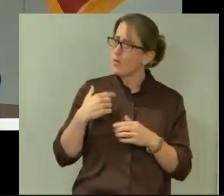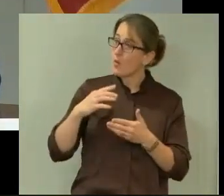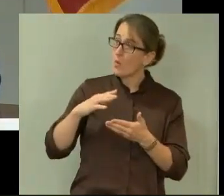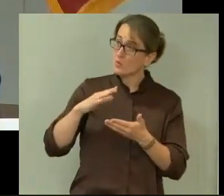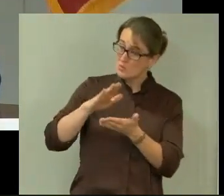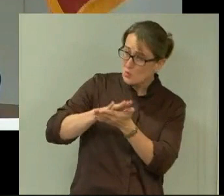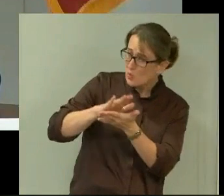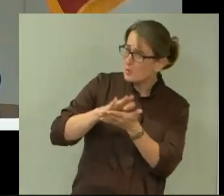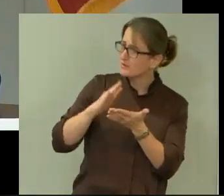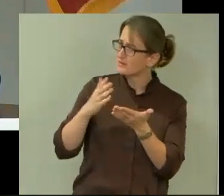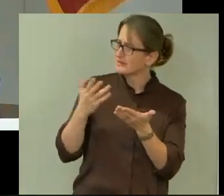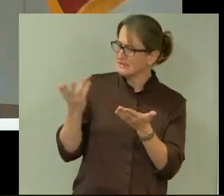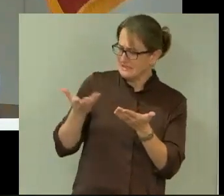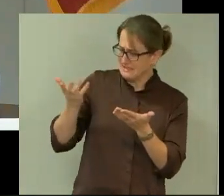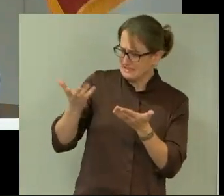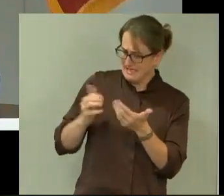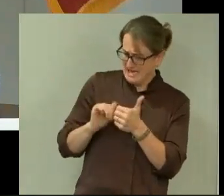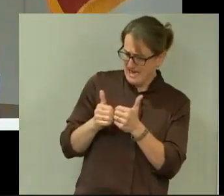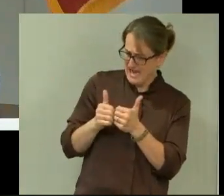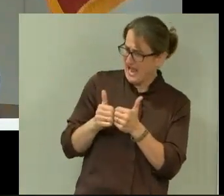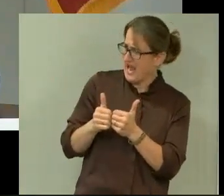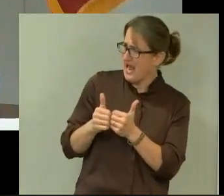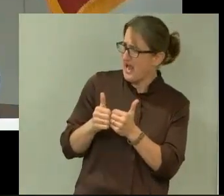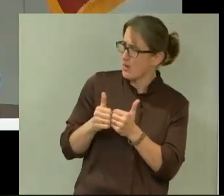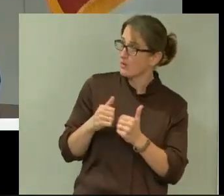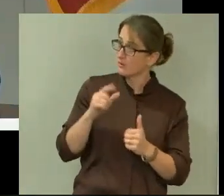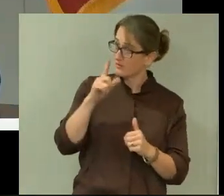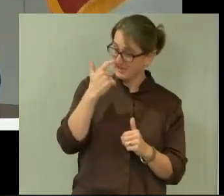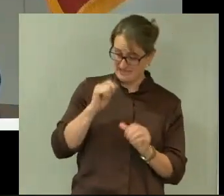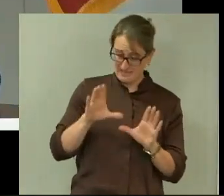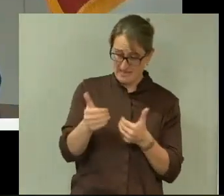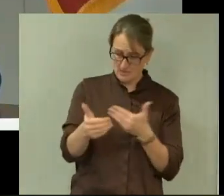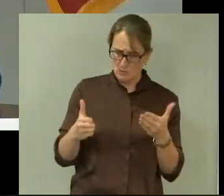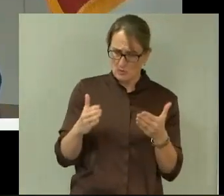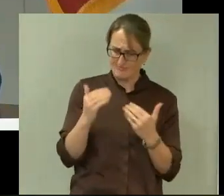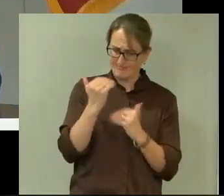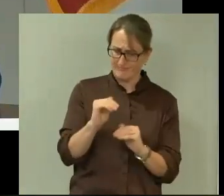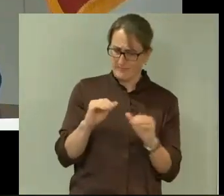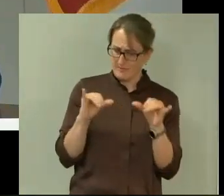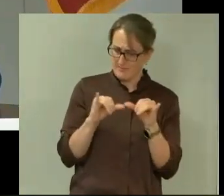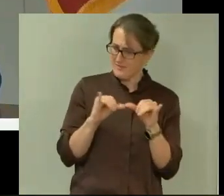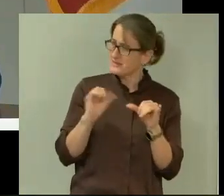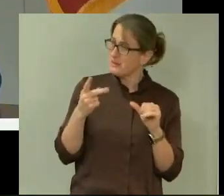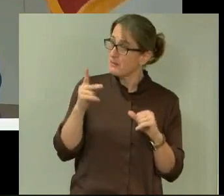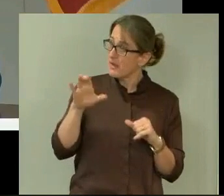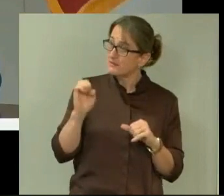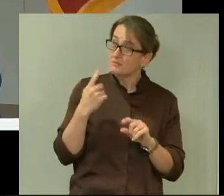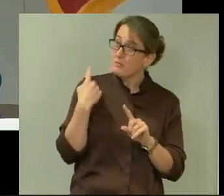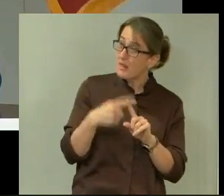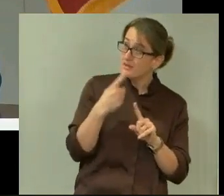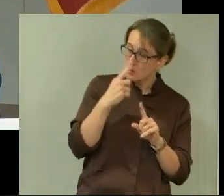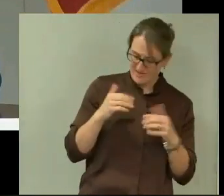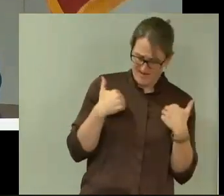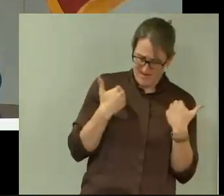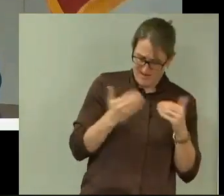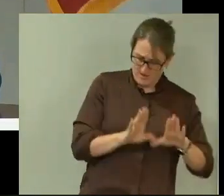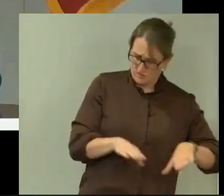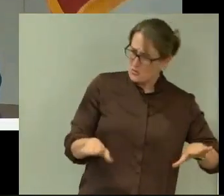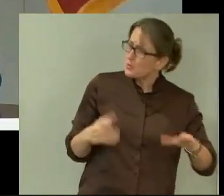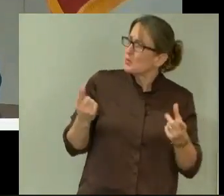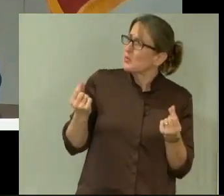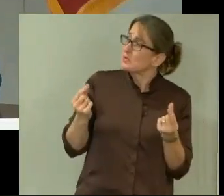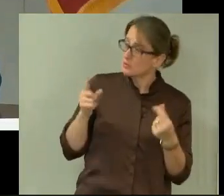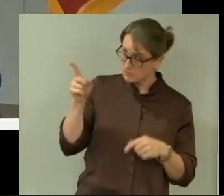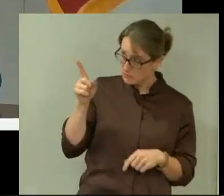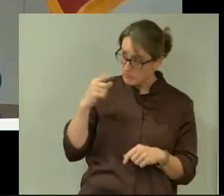that with confined space within classrooms and also with smaller children? So have you, through the Department of Public Health, worked